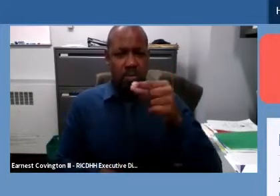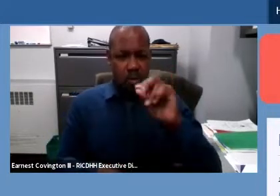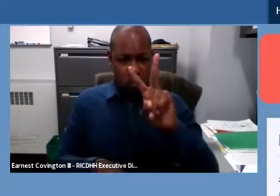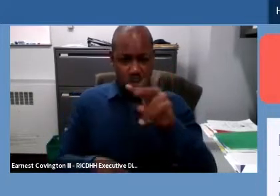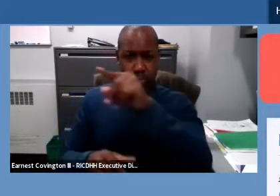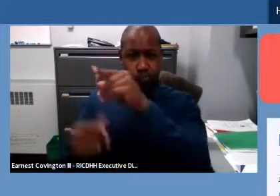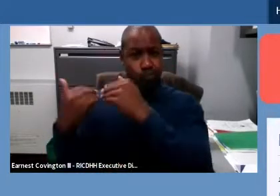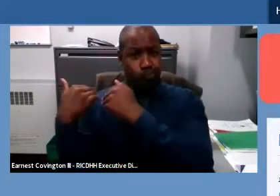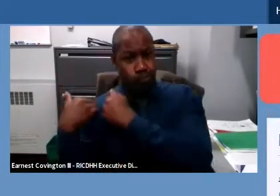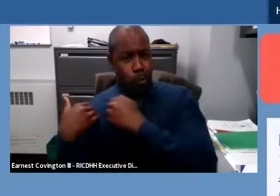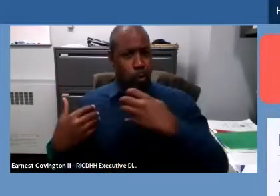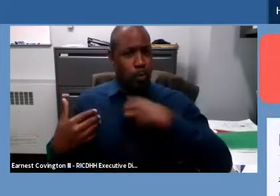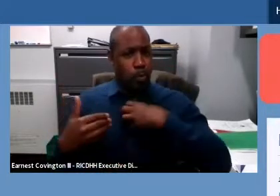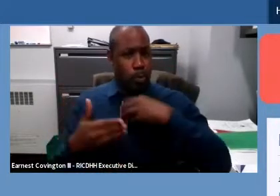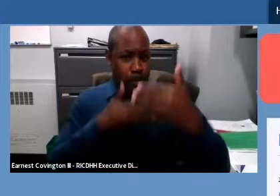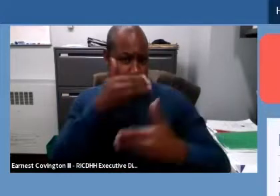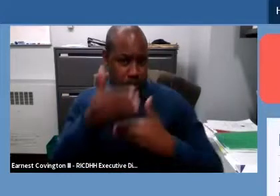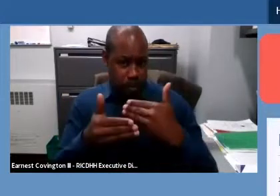health.ri.gov.